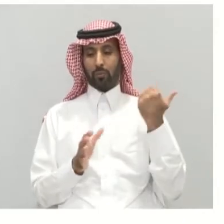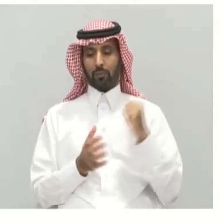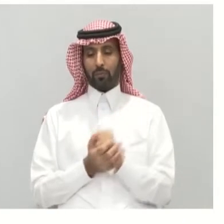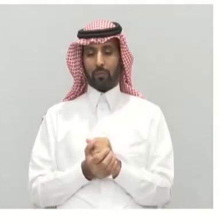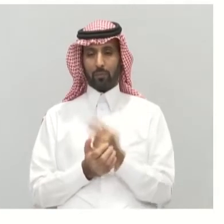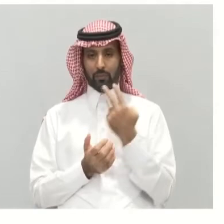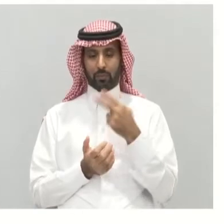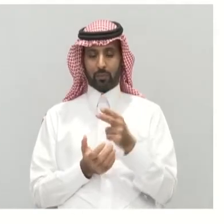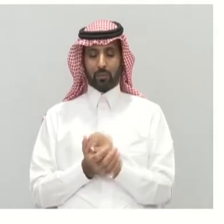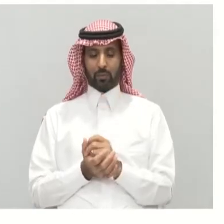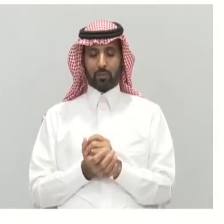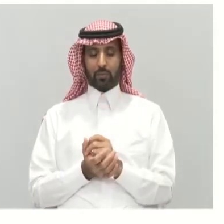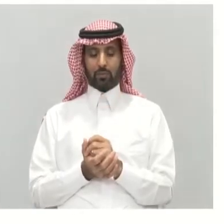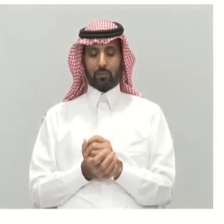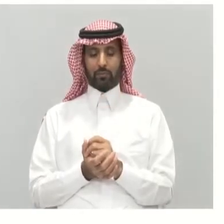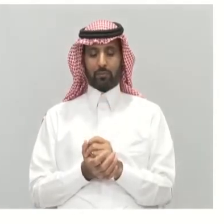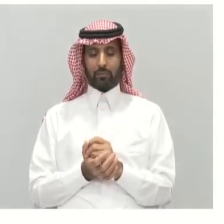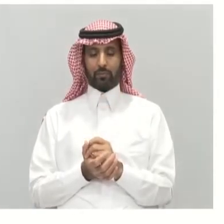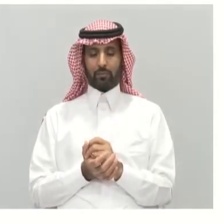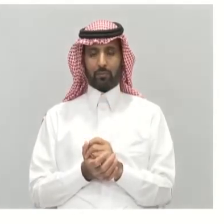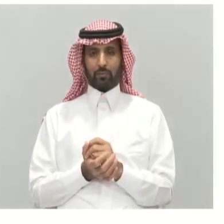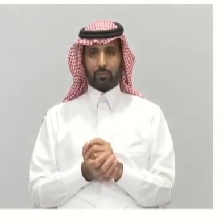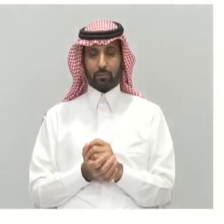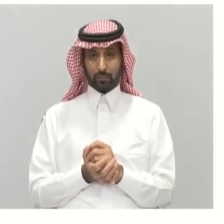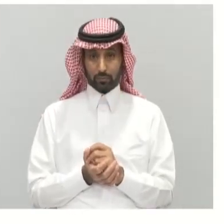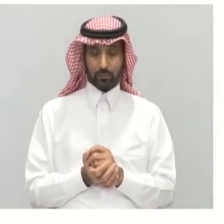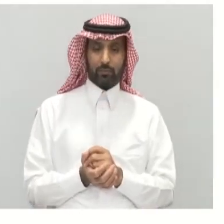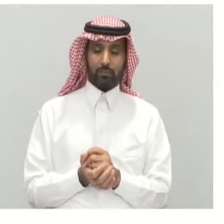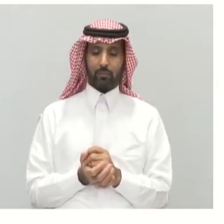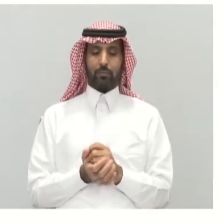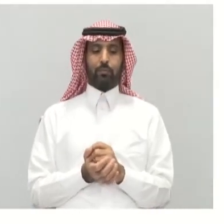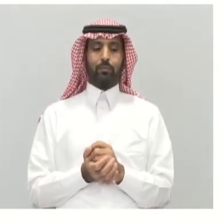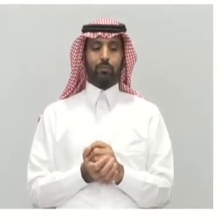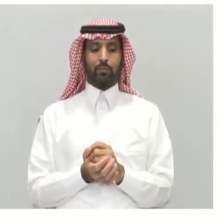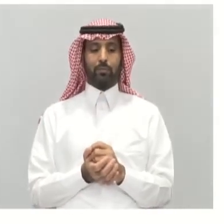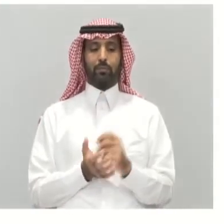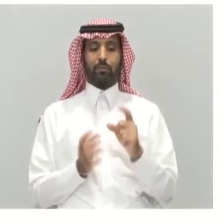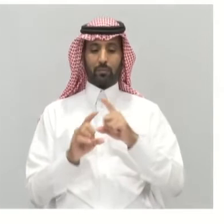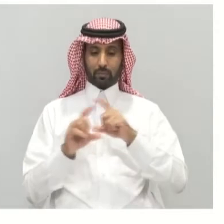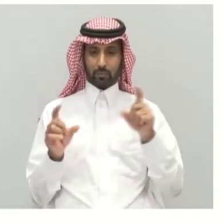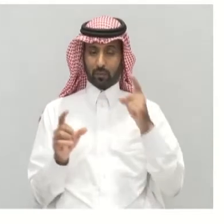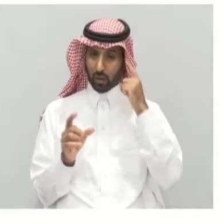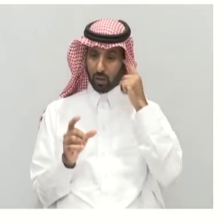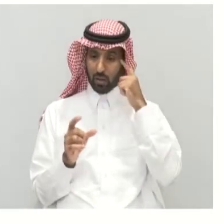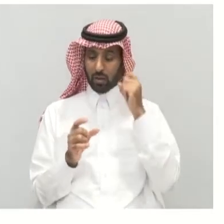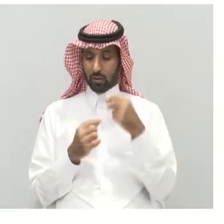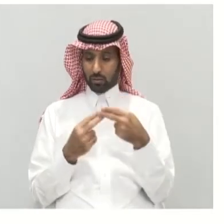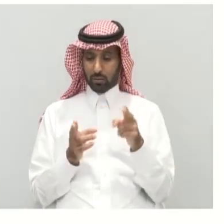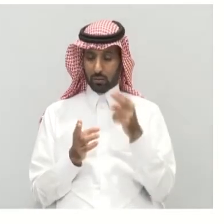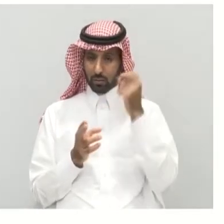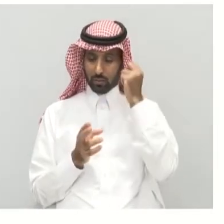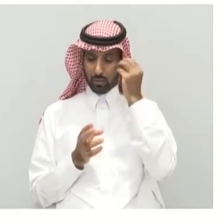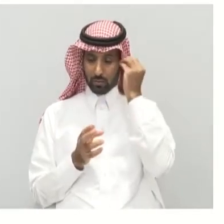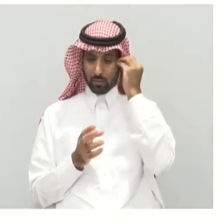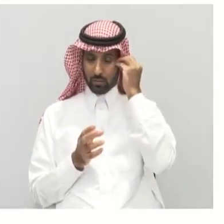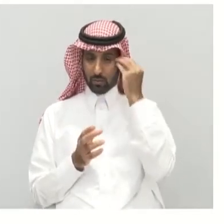Let's see the next part. Part with 6 until 10. I started learning English.